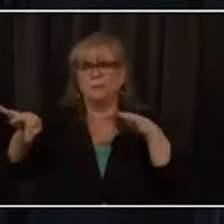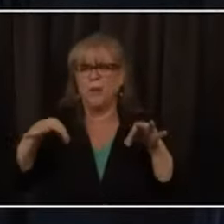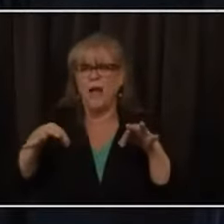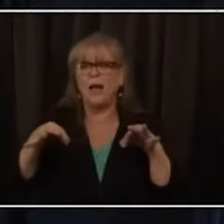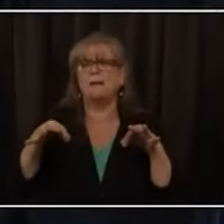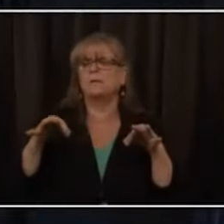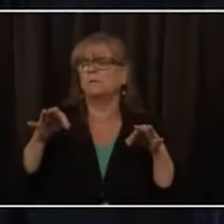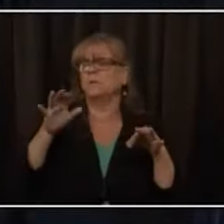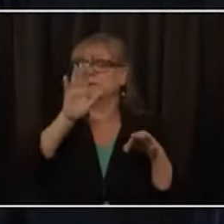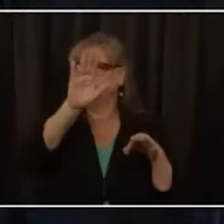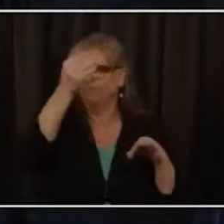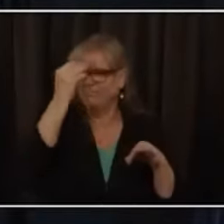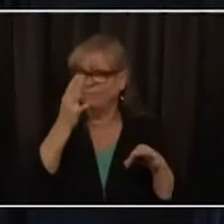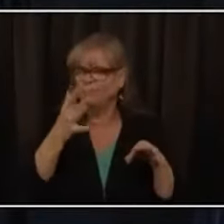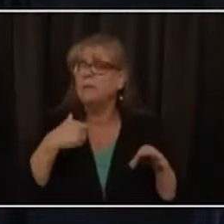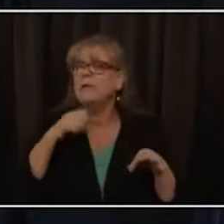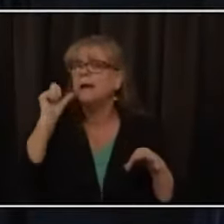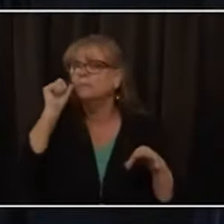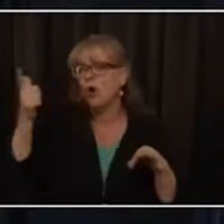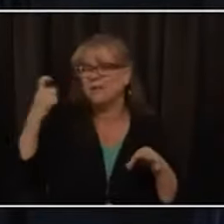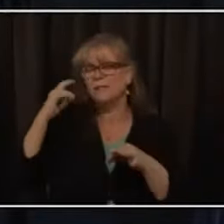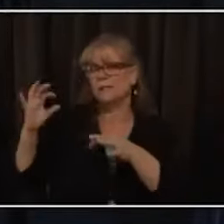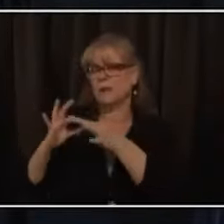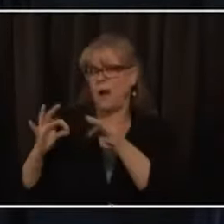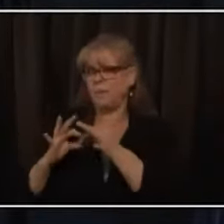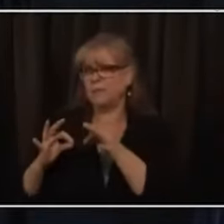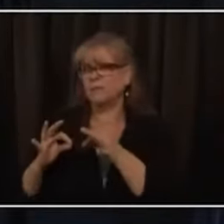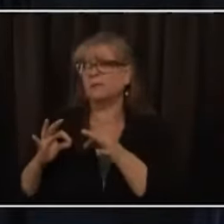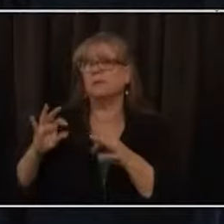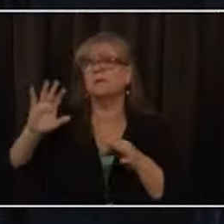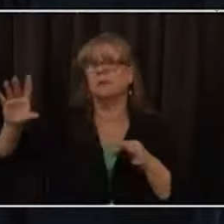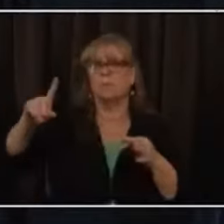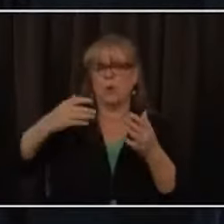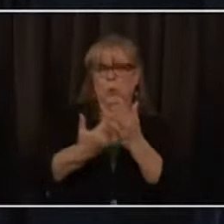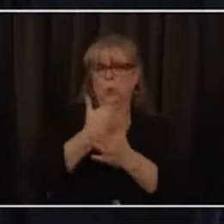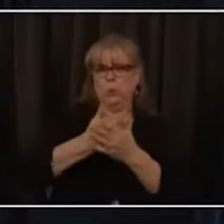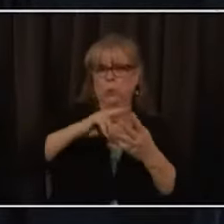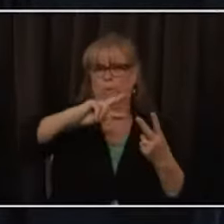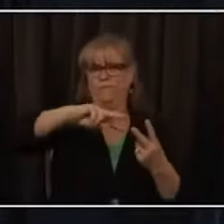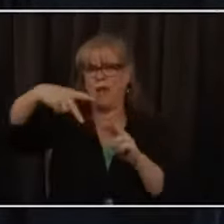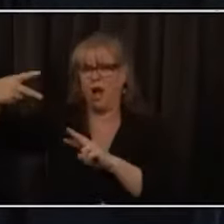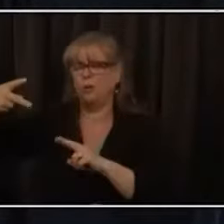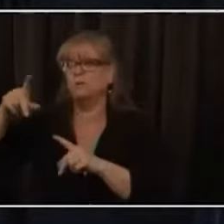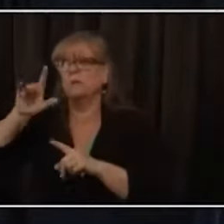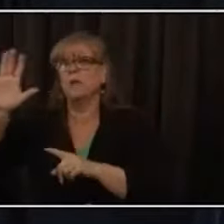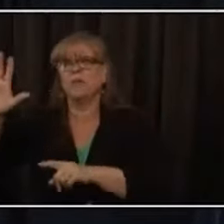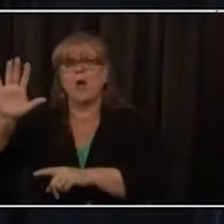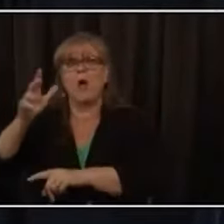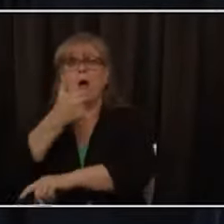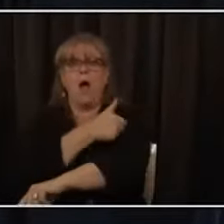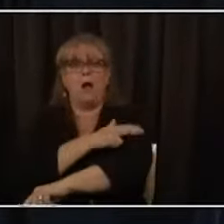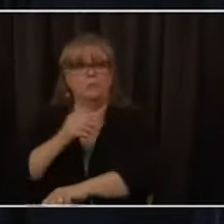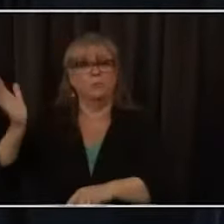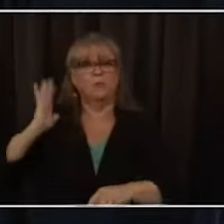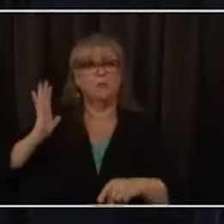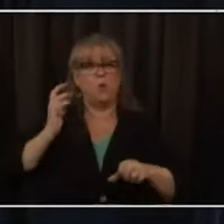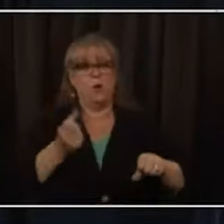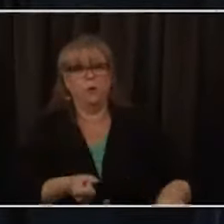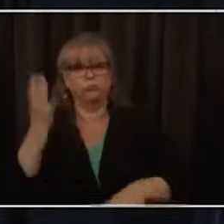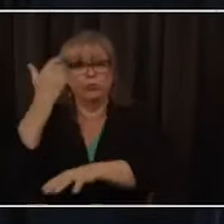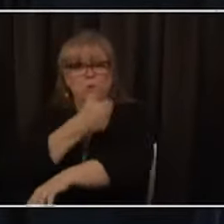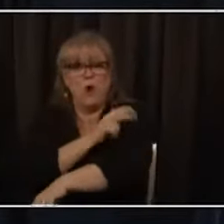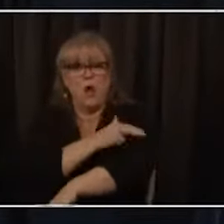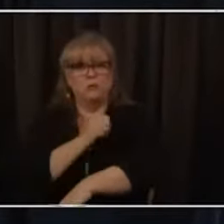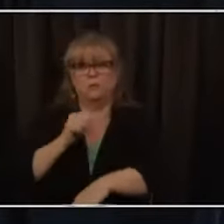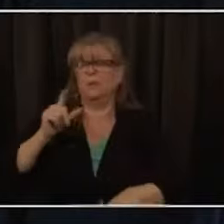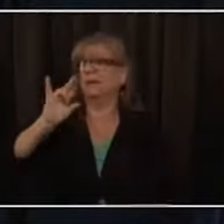a reverse trend based on age and hospitalizations. The amazing news is the vaccine is working as advertised. We've never seen such a small